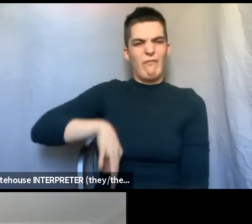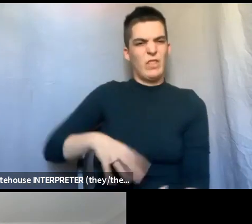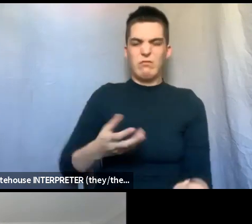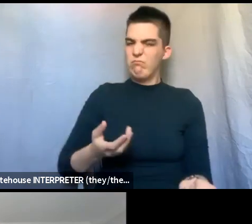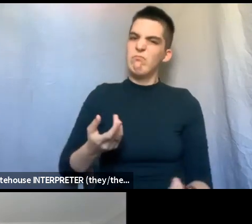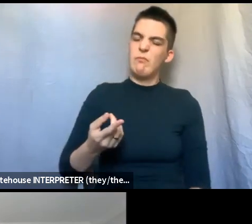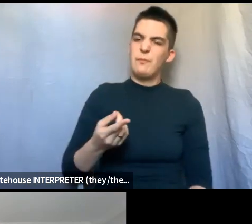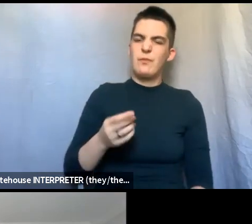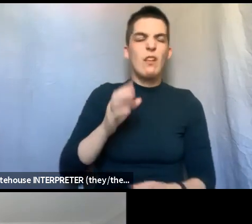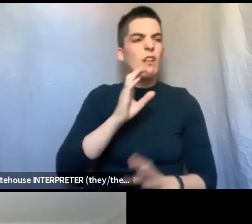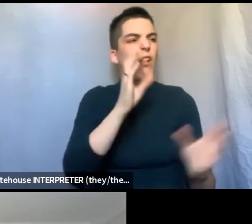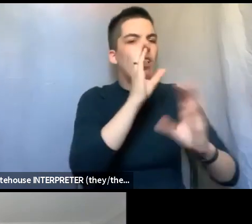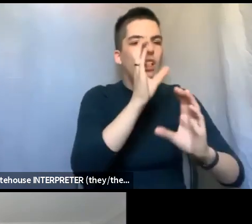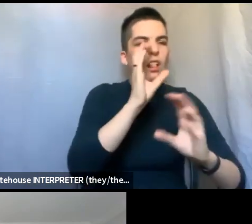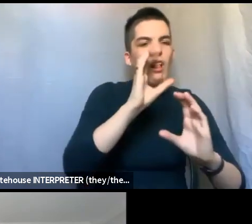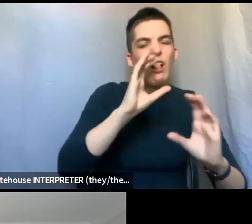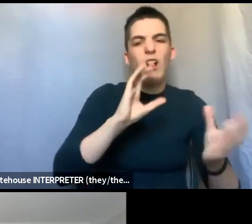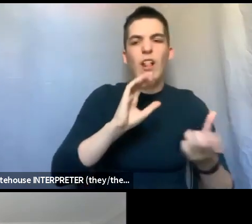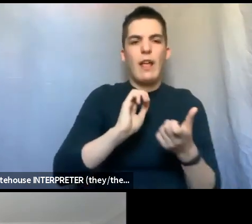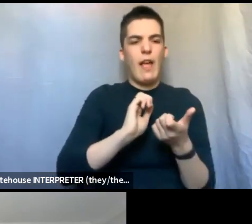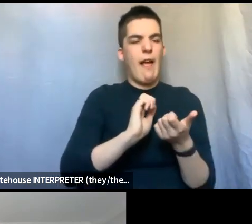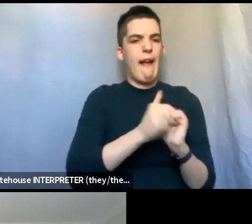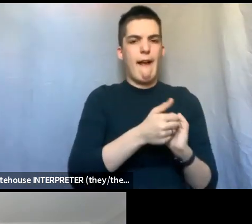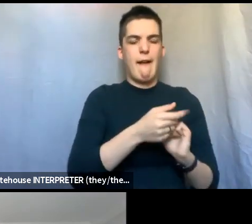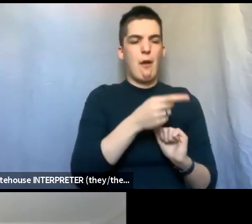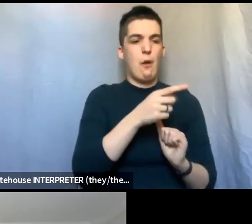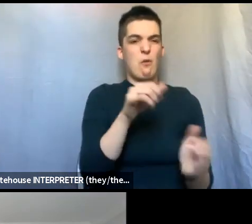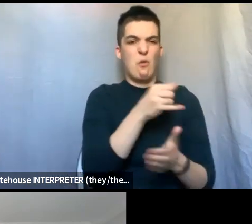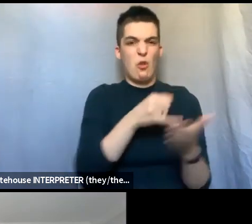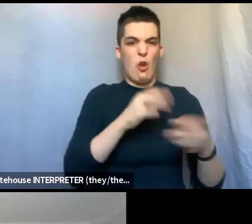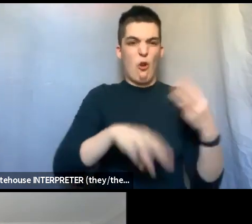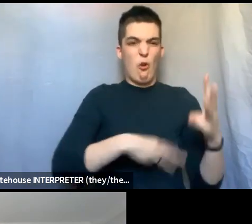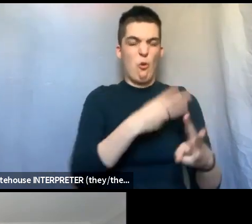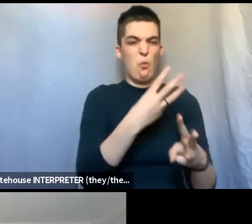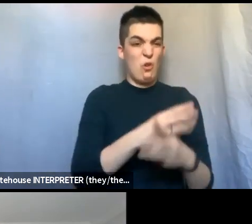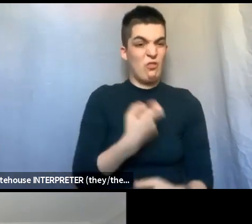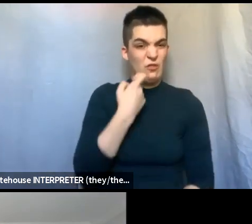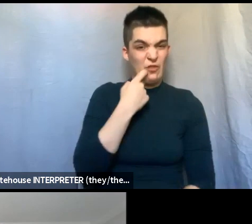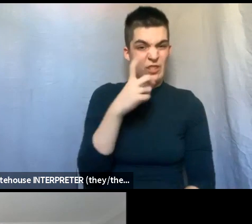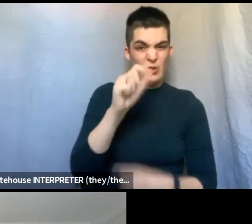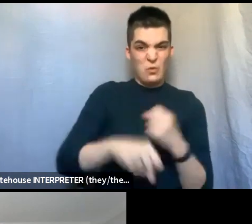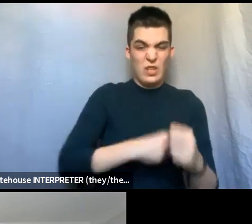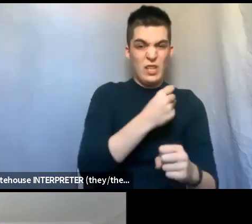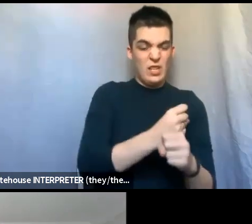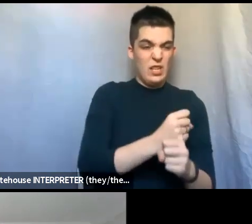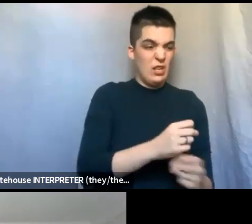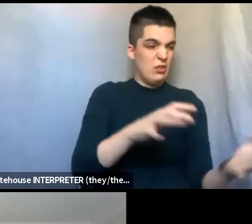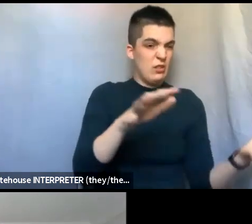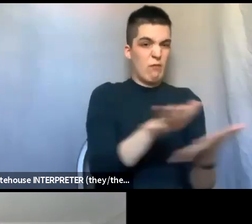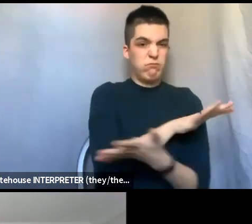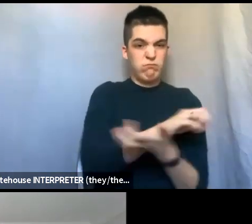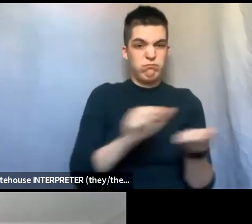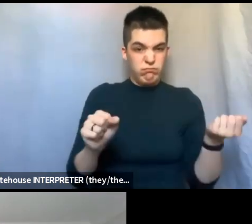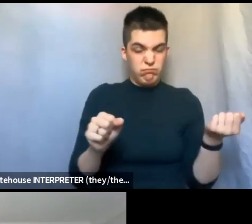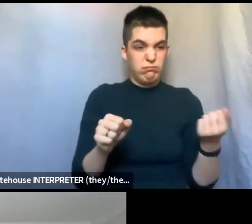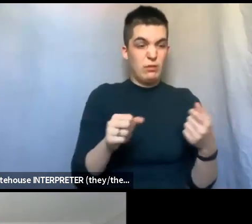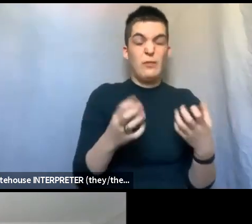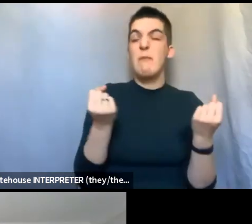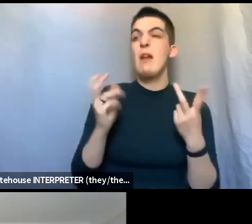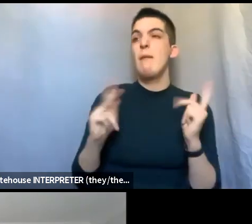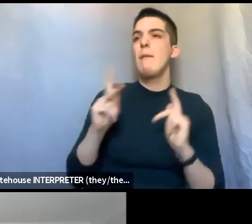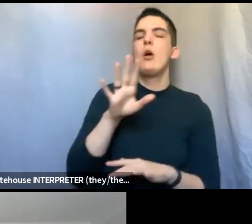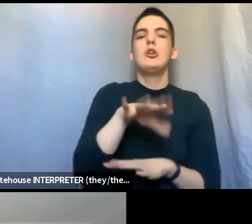art world has been destroyed over the last 20 years. It's completely the domain now of investment bankers looking for a place